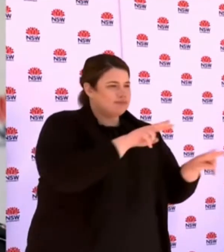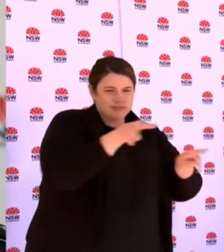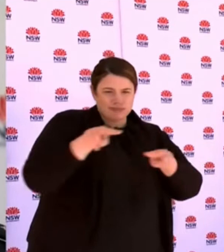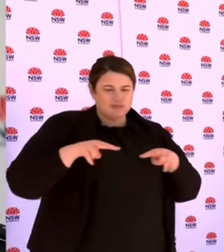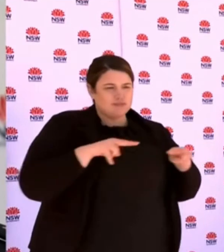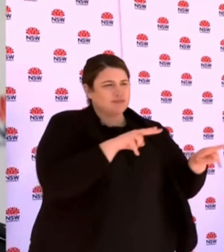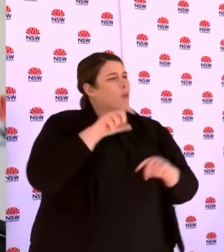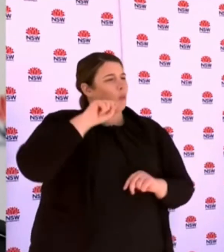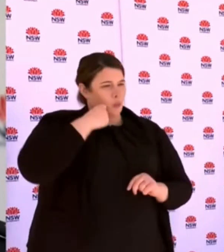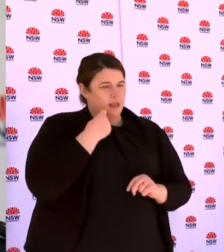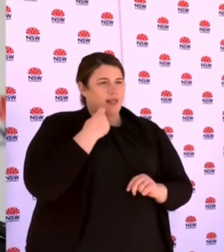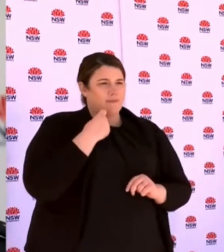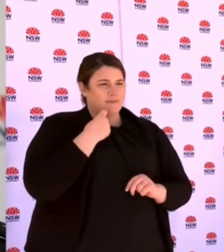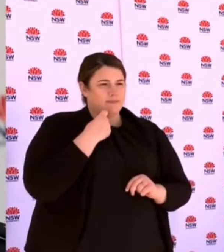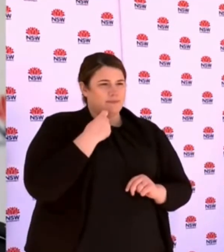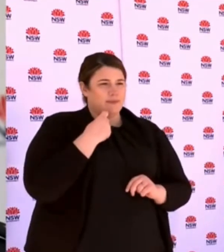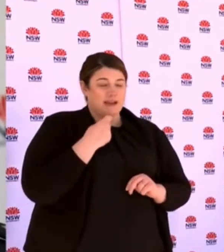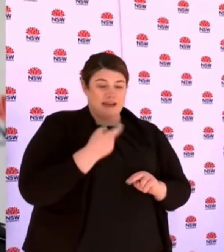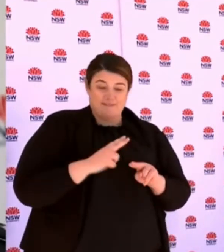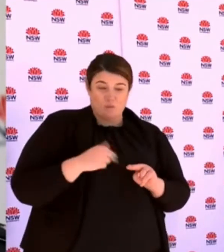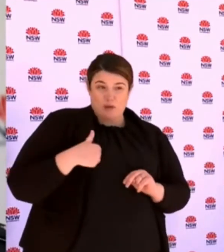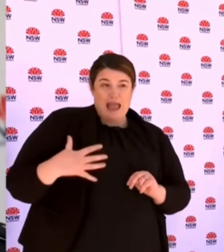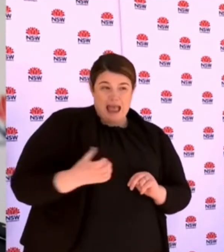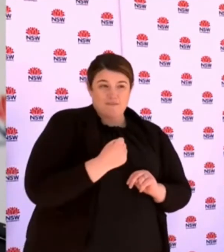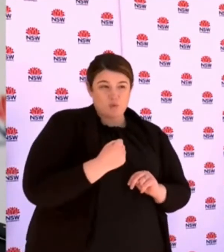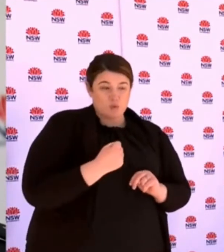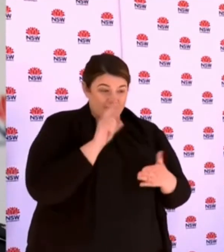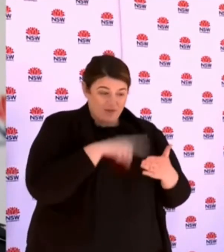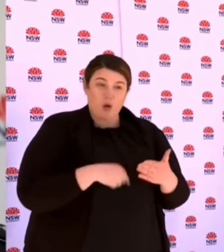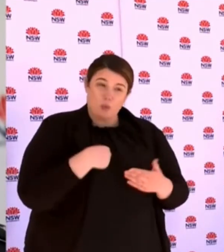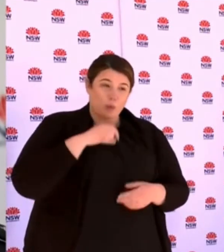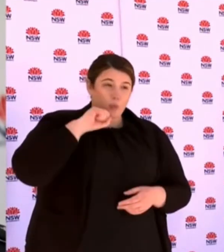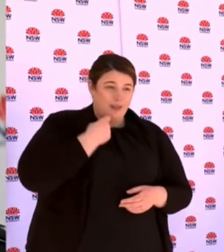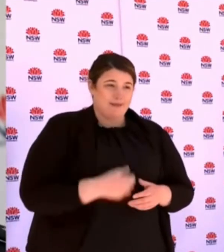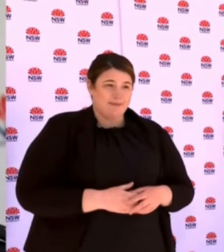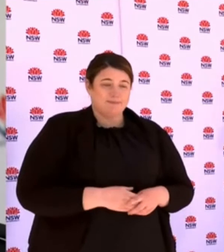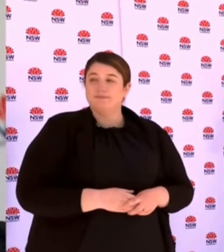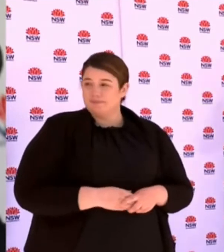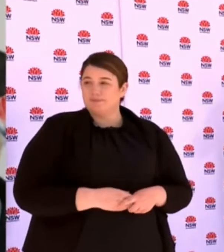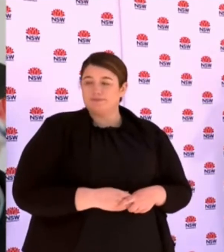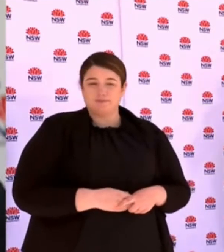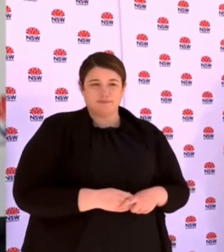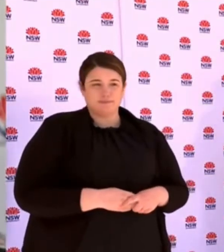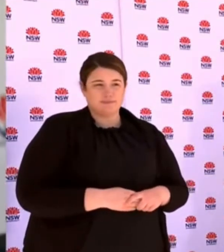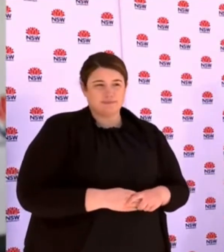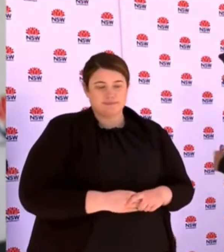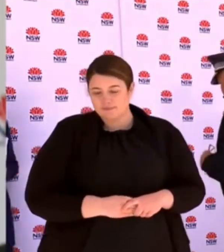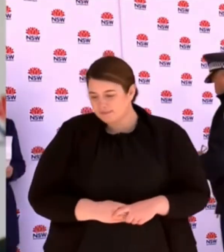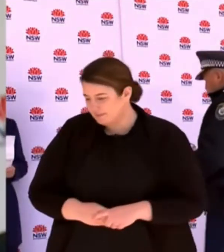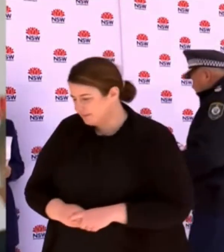right across New South Wales. We will take action where we have to, but we would much rather not. Please comply with the orders.